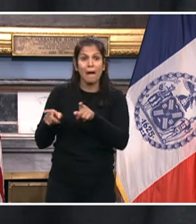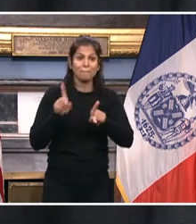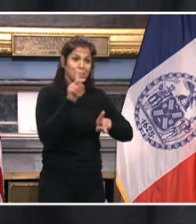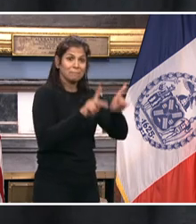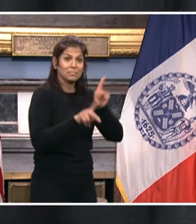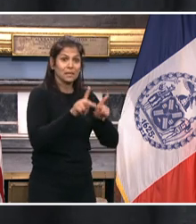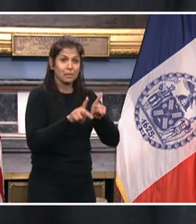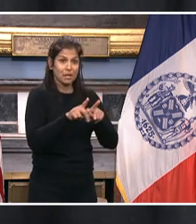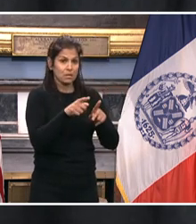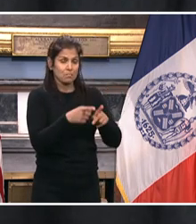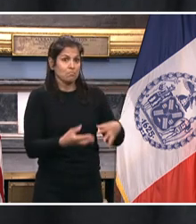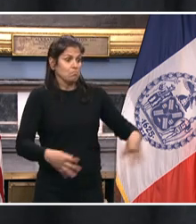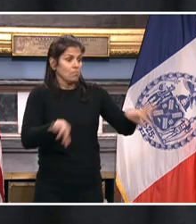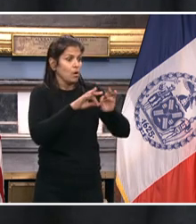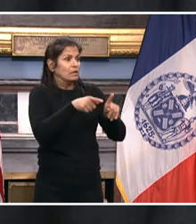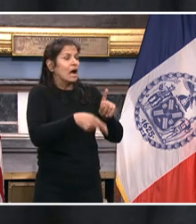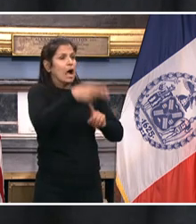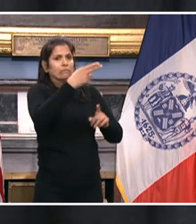if they're